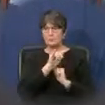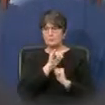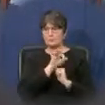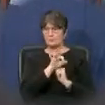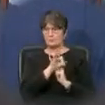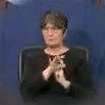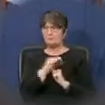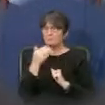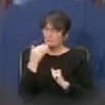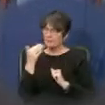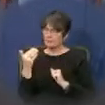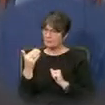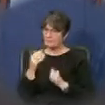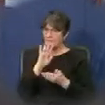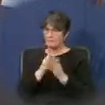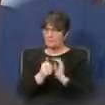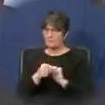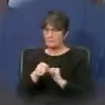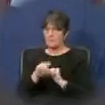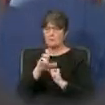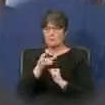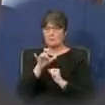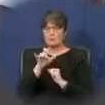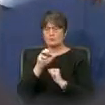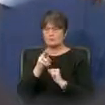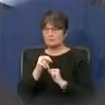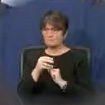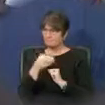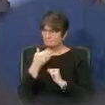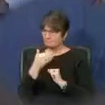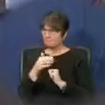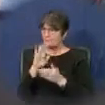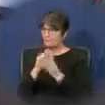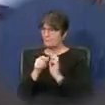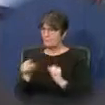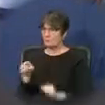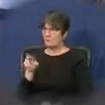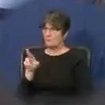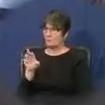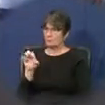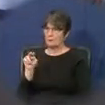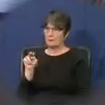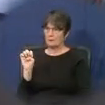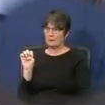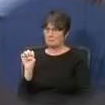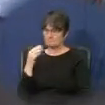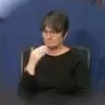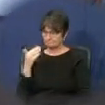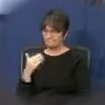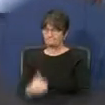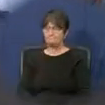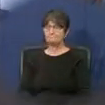with you. Thank you. Peace be with you, Christian. Thank you. Peace be with you, Renee. Thank you.